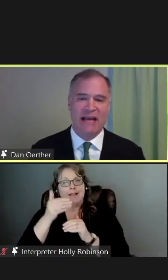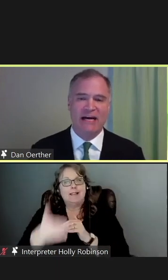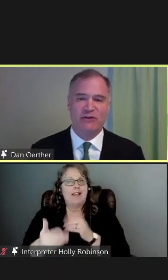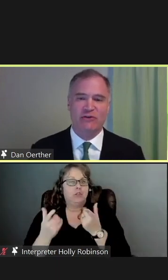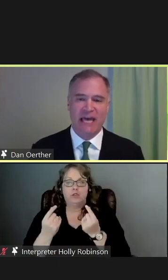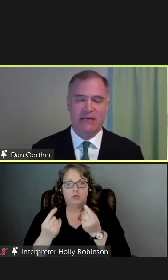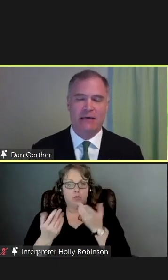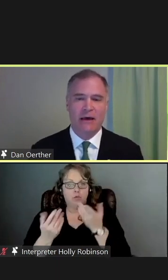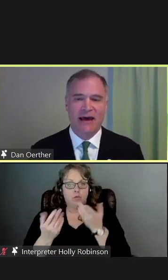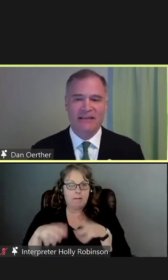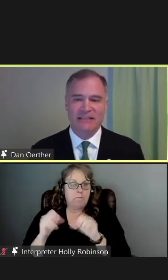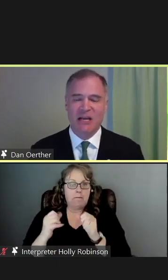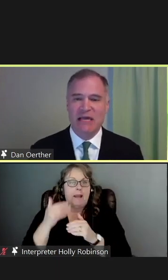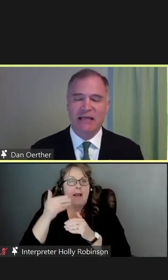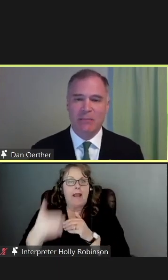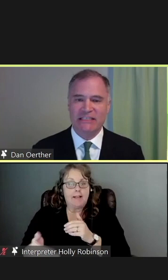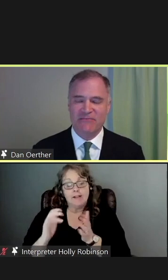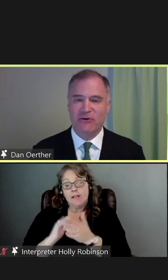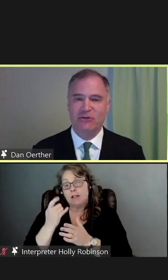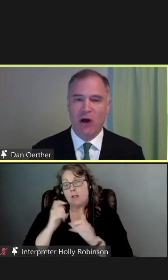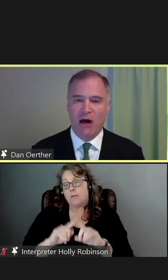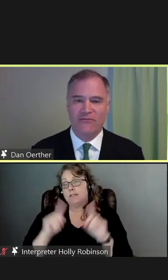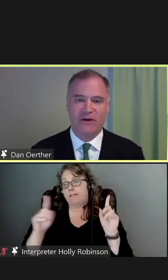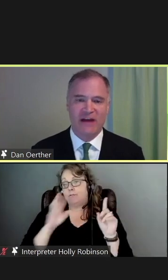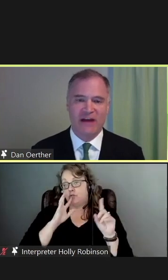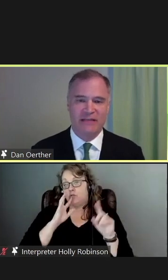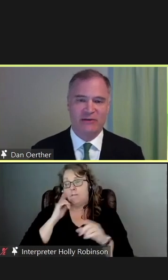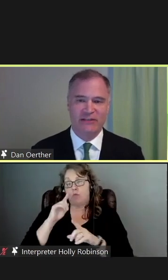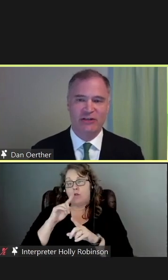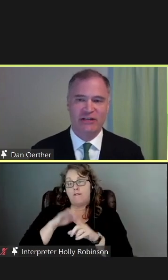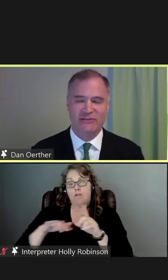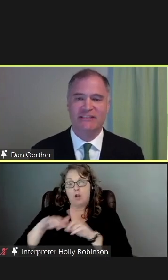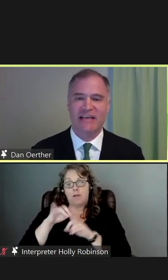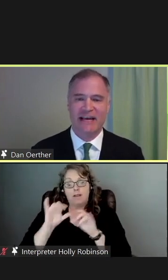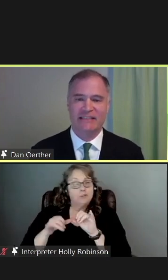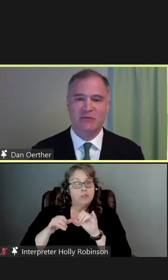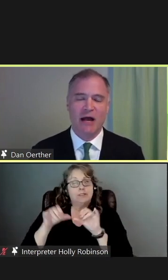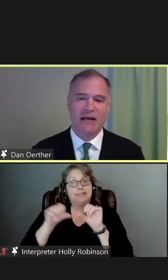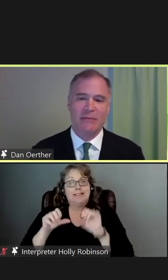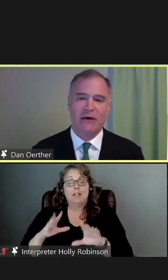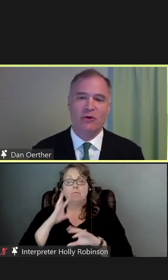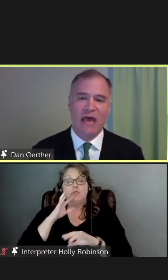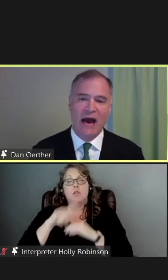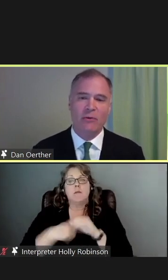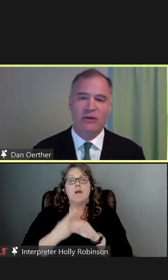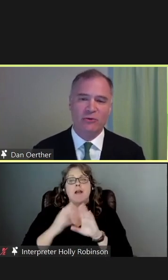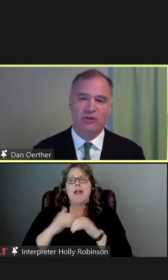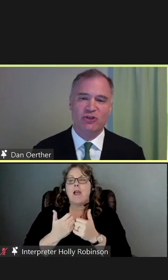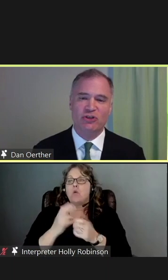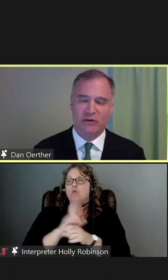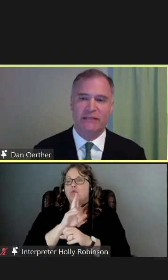might undertake. And this is going to be a little bit different talk for environmental engineers and scientists. I'm talking about how do we